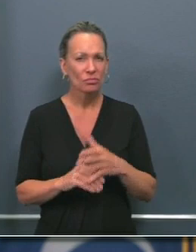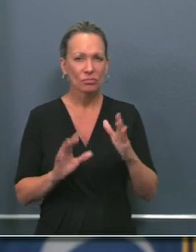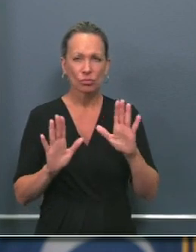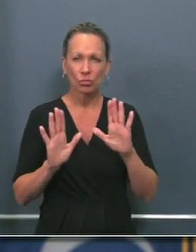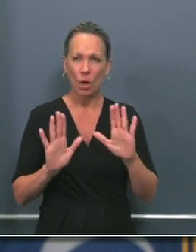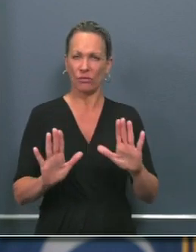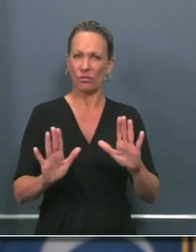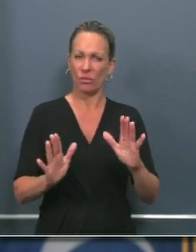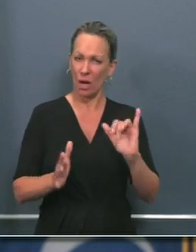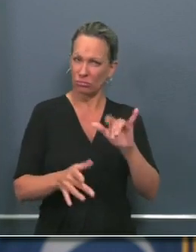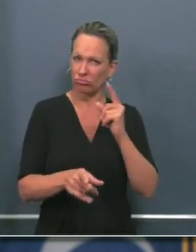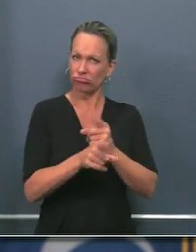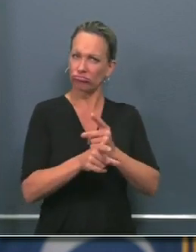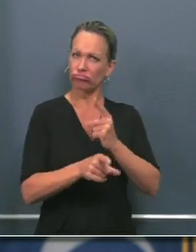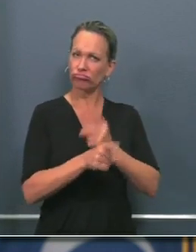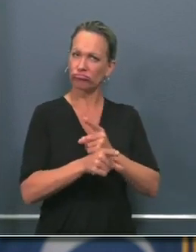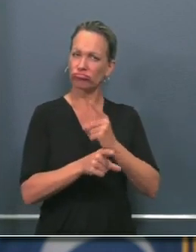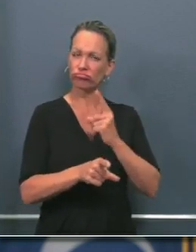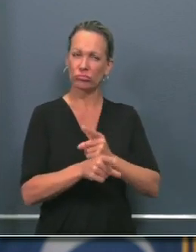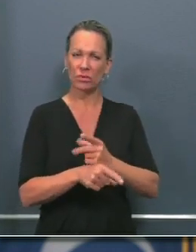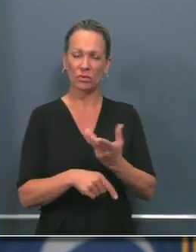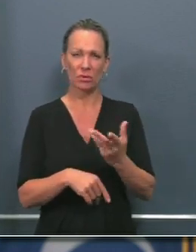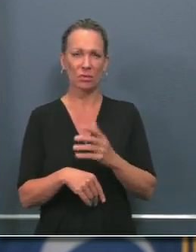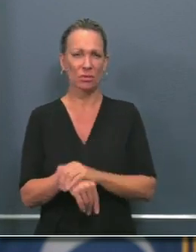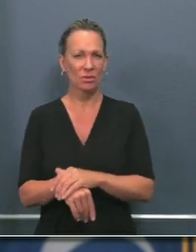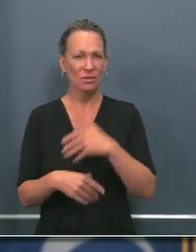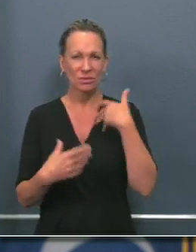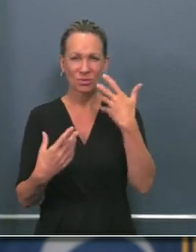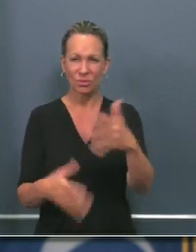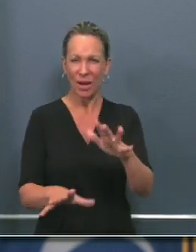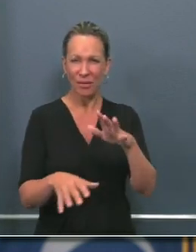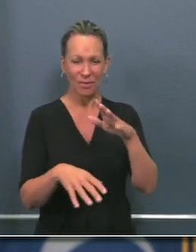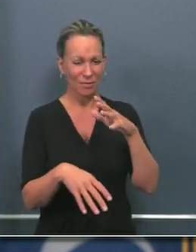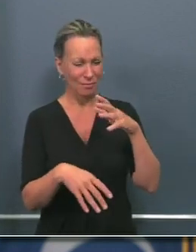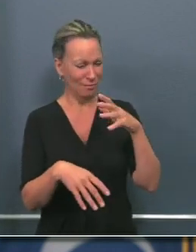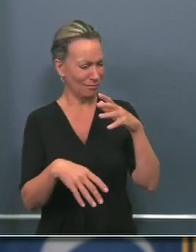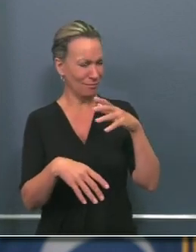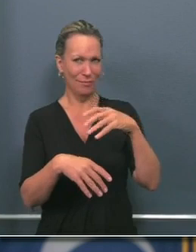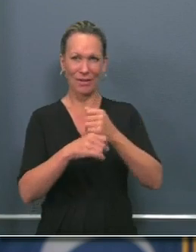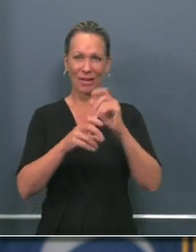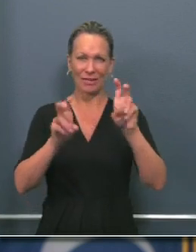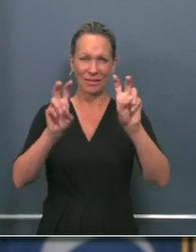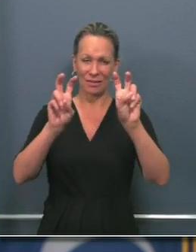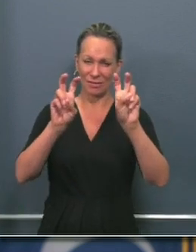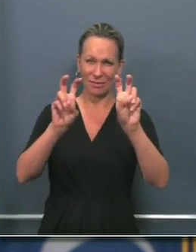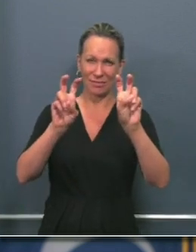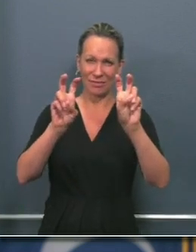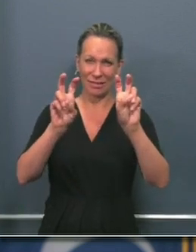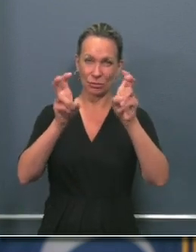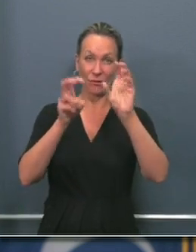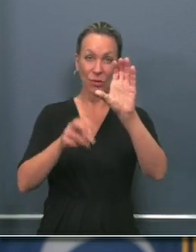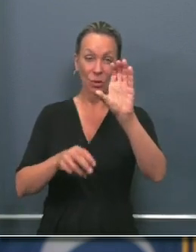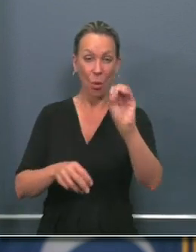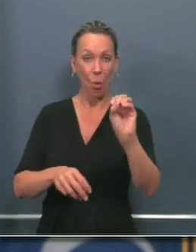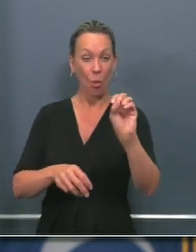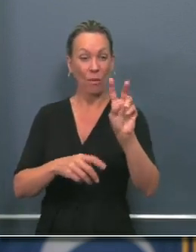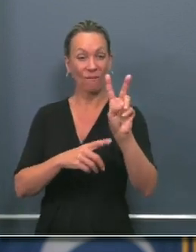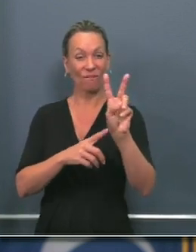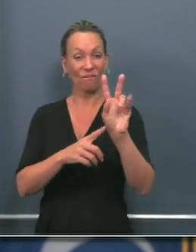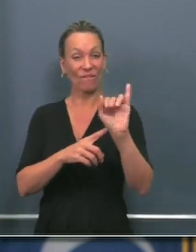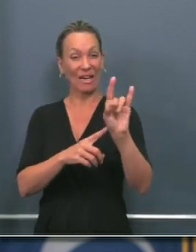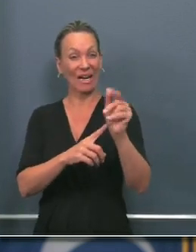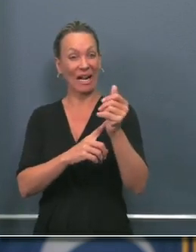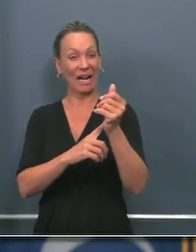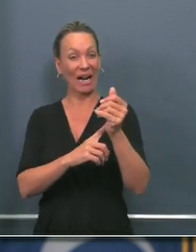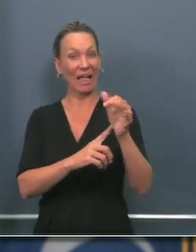think it's political in any way, shape, or form. And I say that in the core of my being. I don't just say that as a Democratic governor of a large blue state. I say that